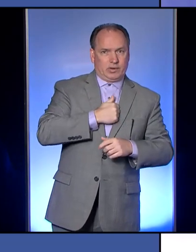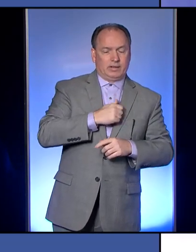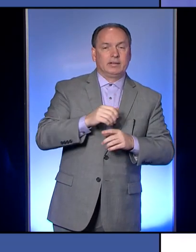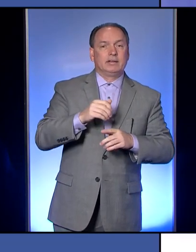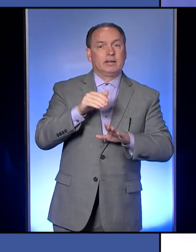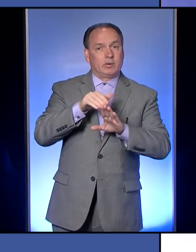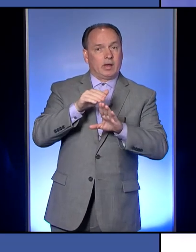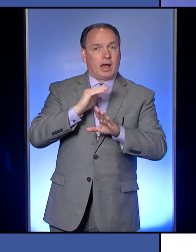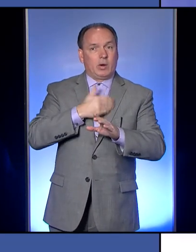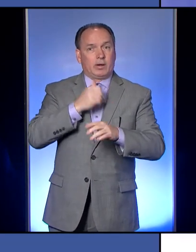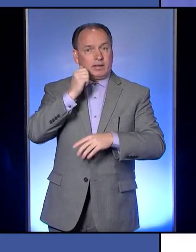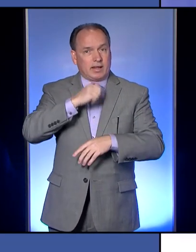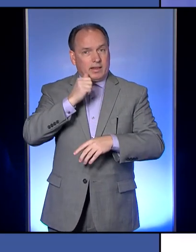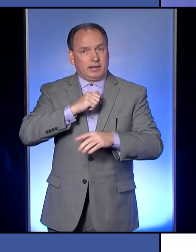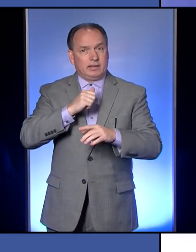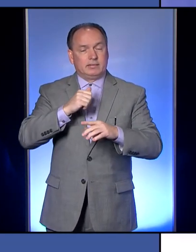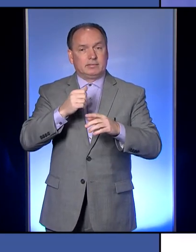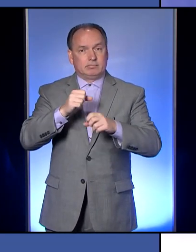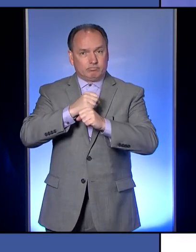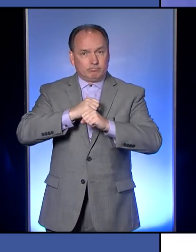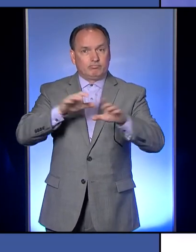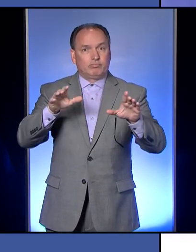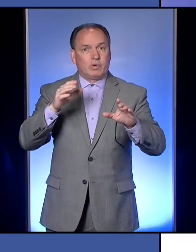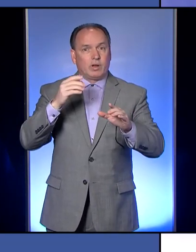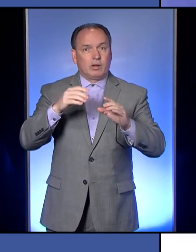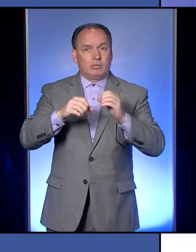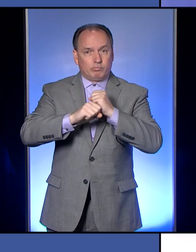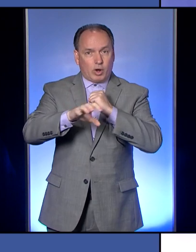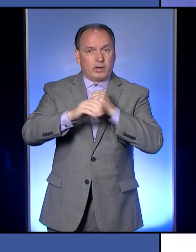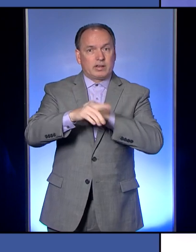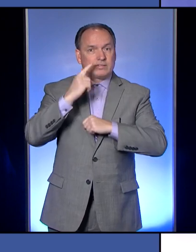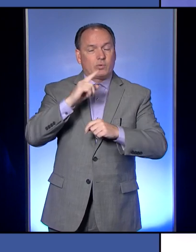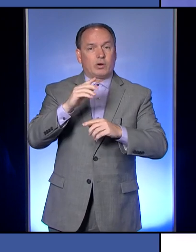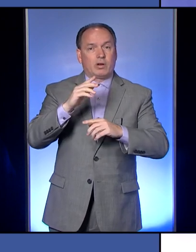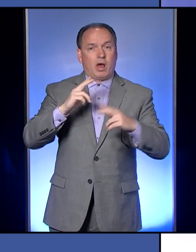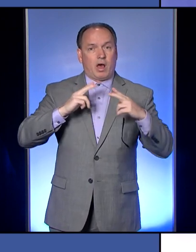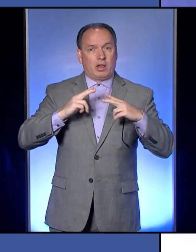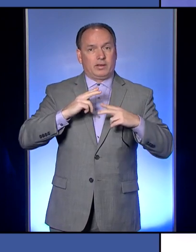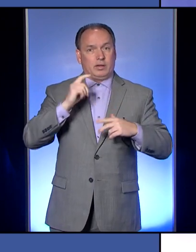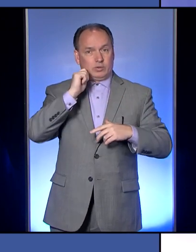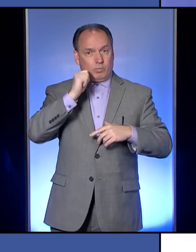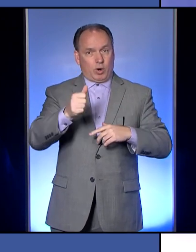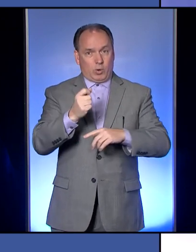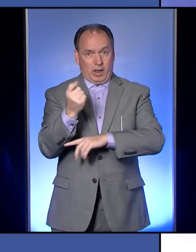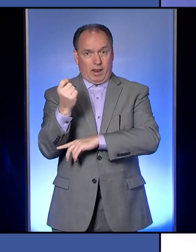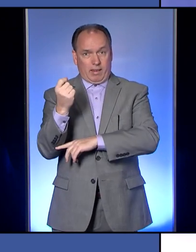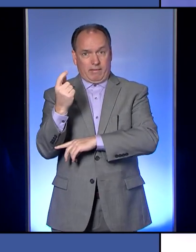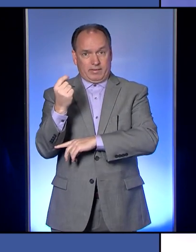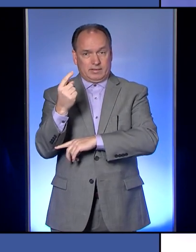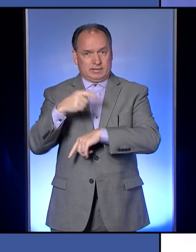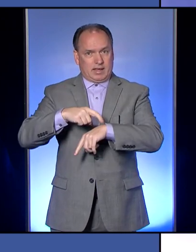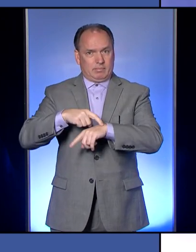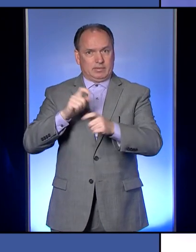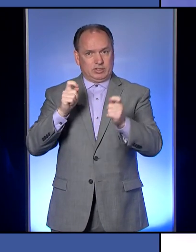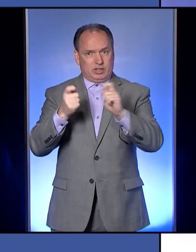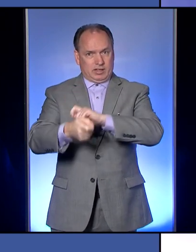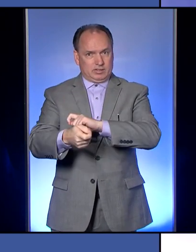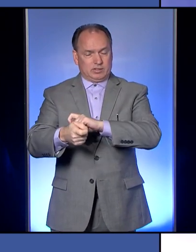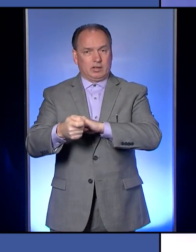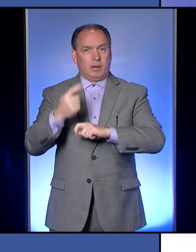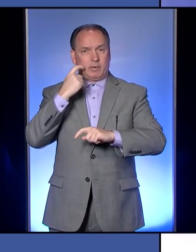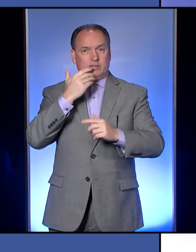a reminder that our daily briefings for the holiday weekend will be tomorrow at 11 a.m. because of it being Good